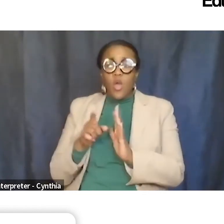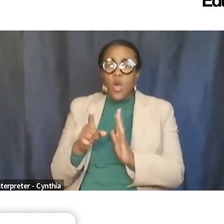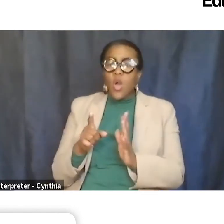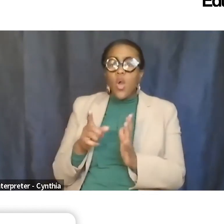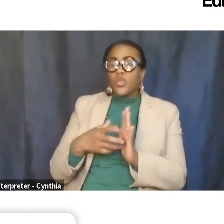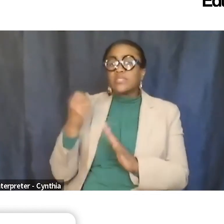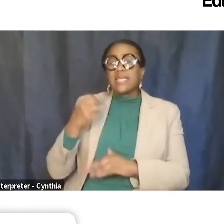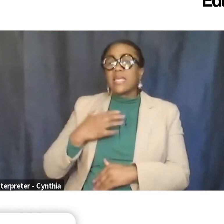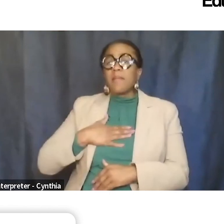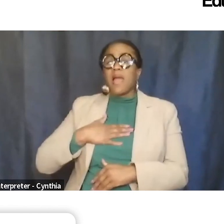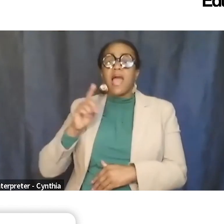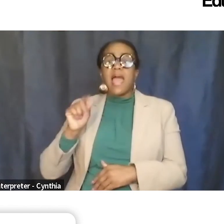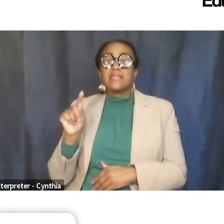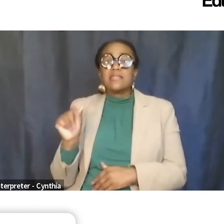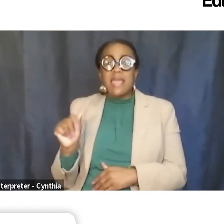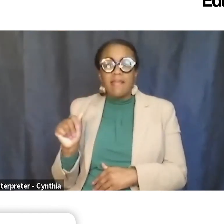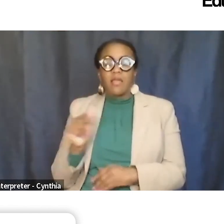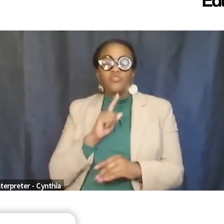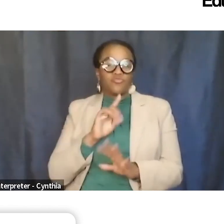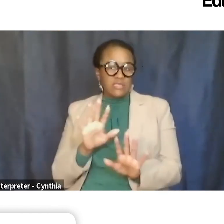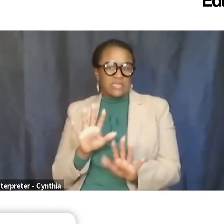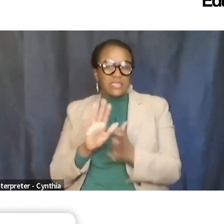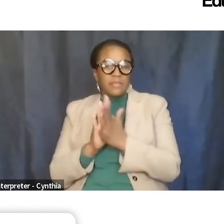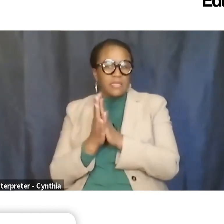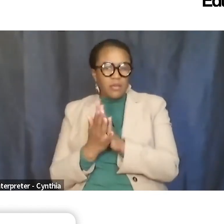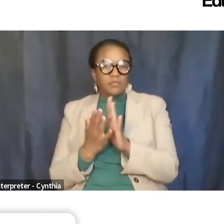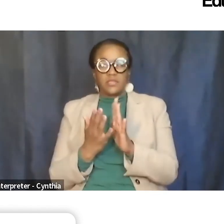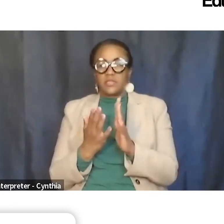data. And often it can become